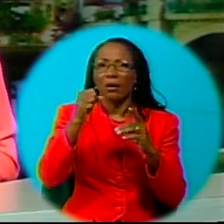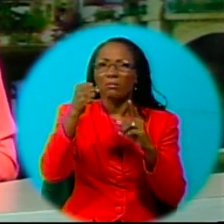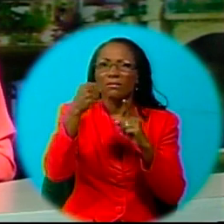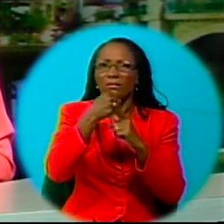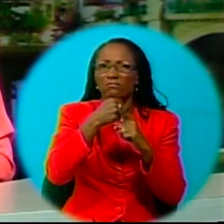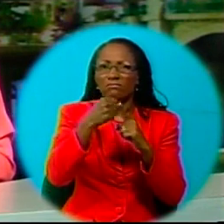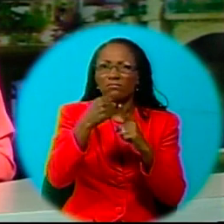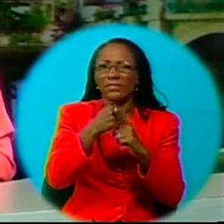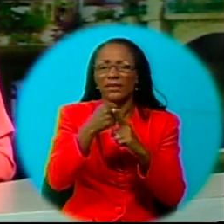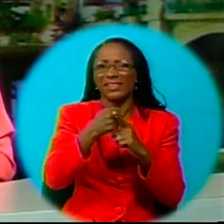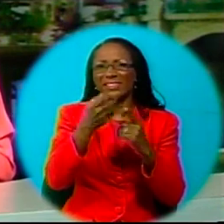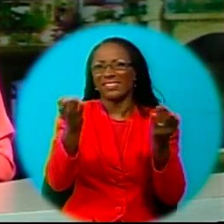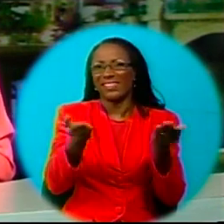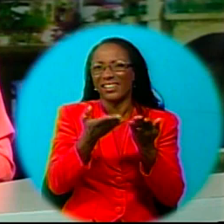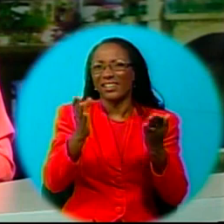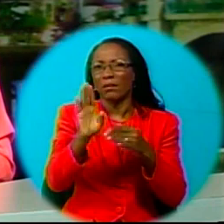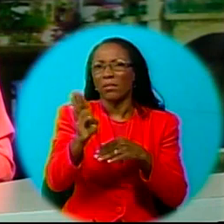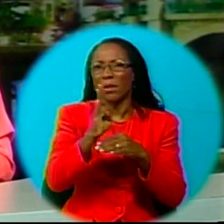Barbadian society.